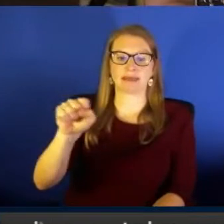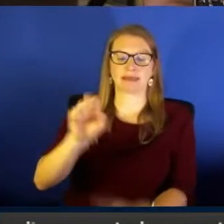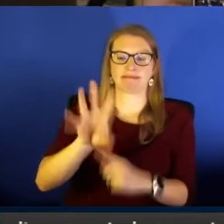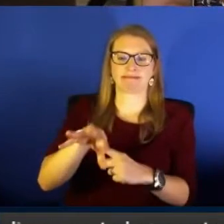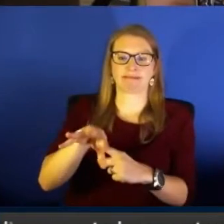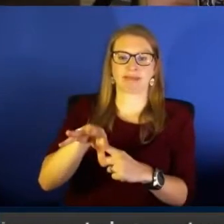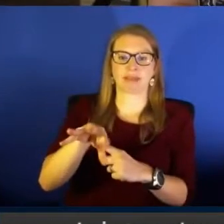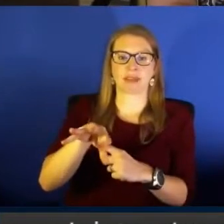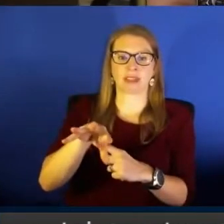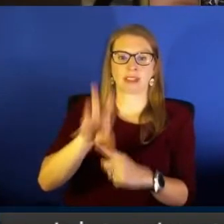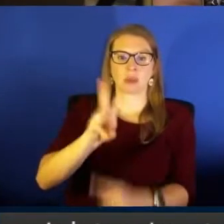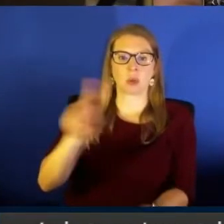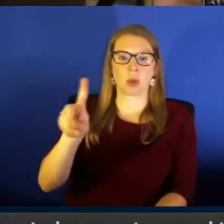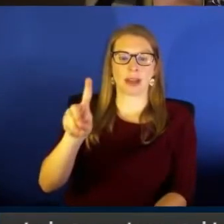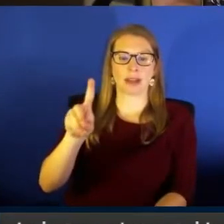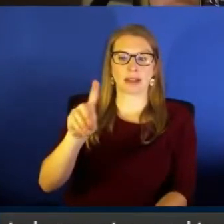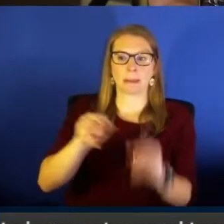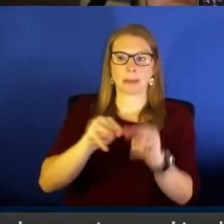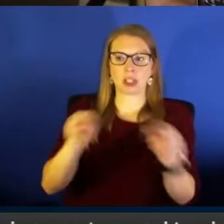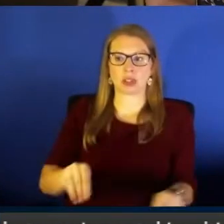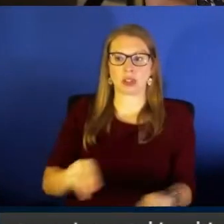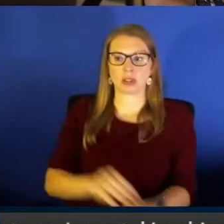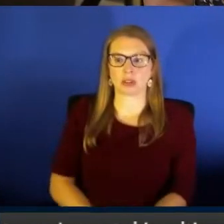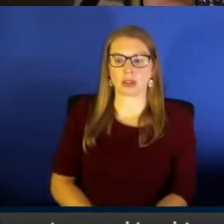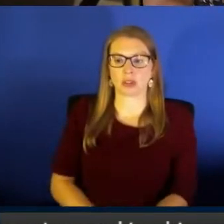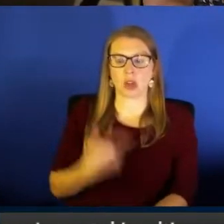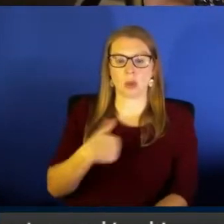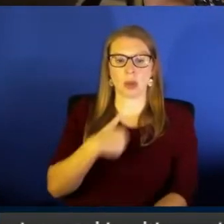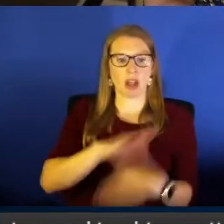I Museum, as we all talk and